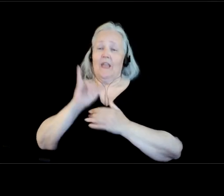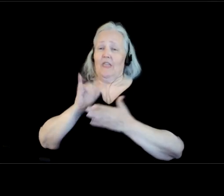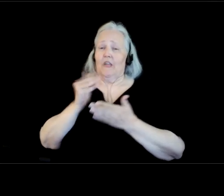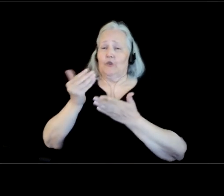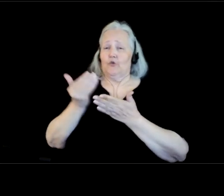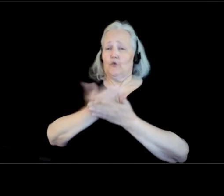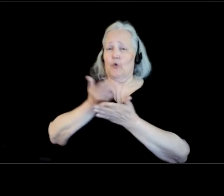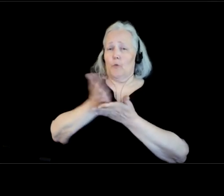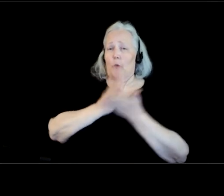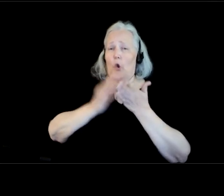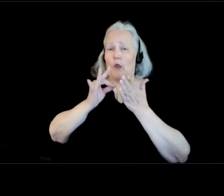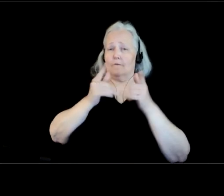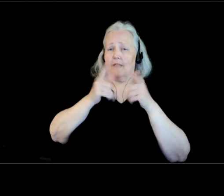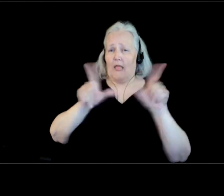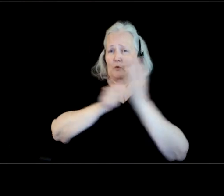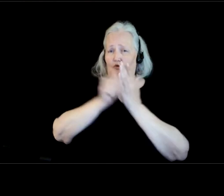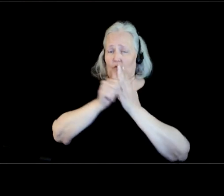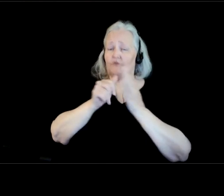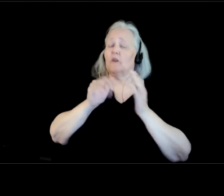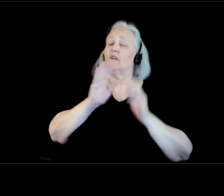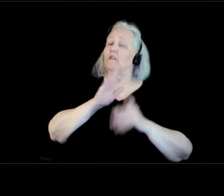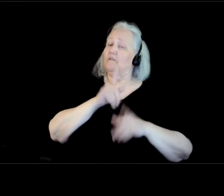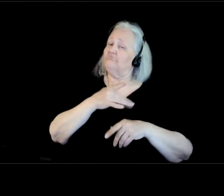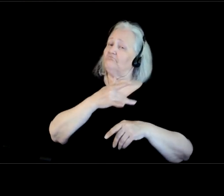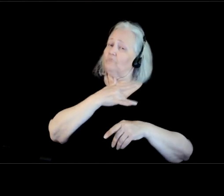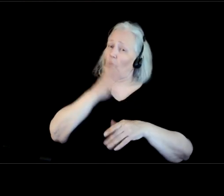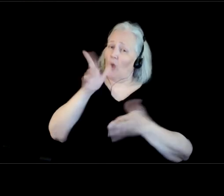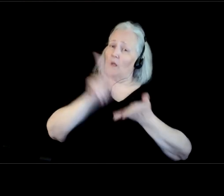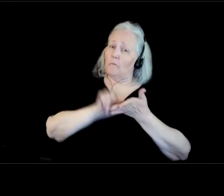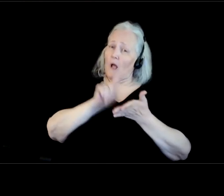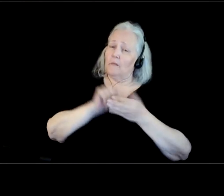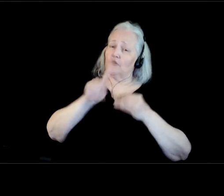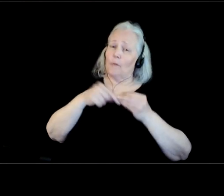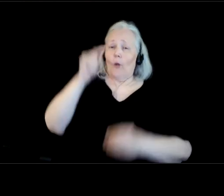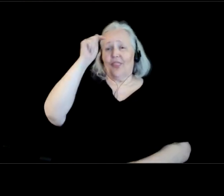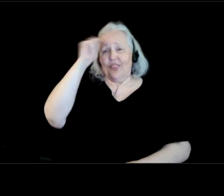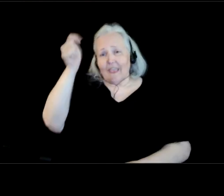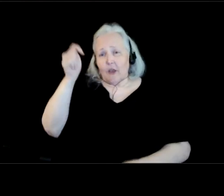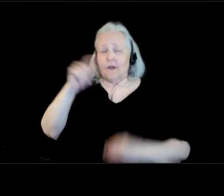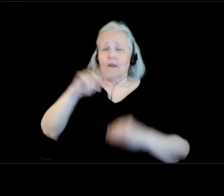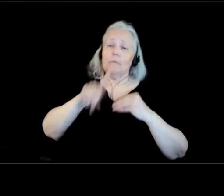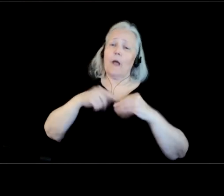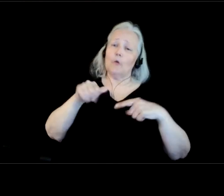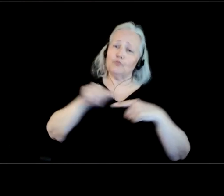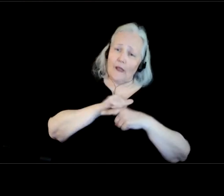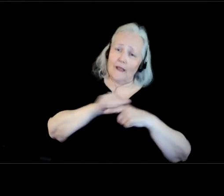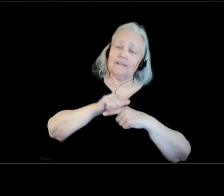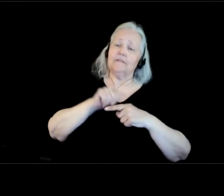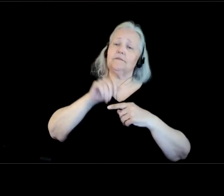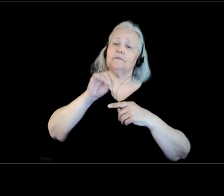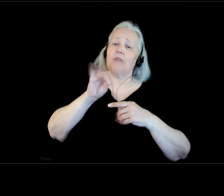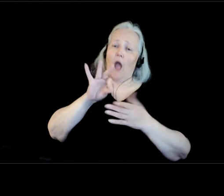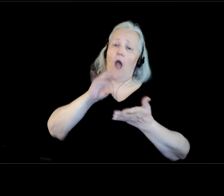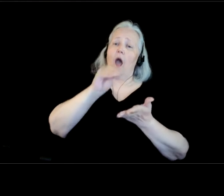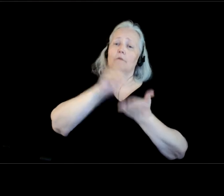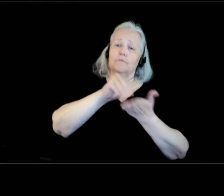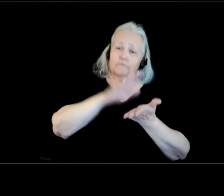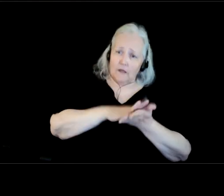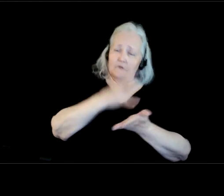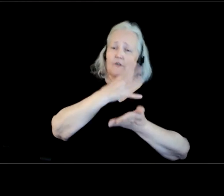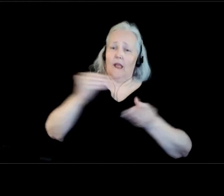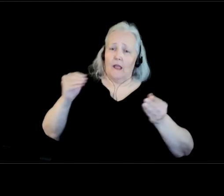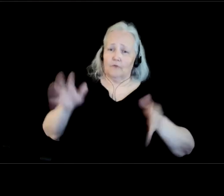it primarily publish articles on the theory and practice of language documentation and revitalization?